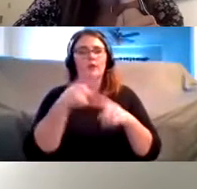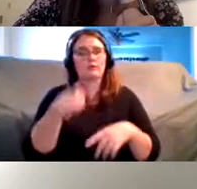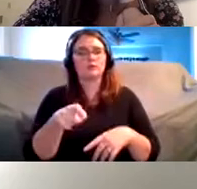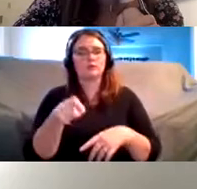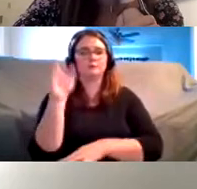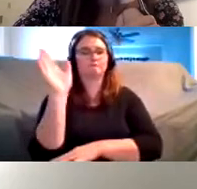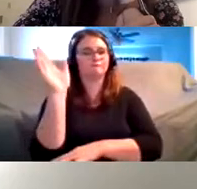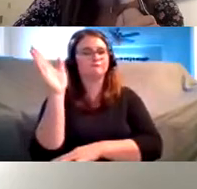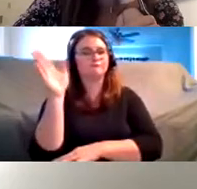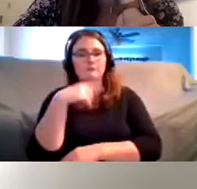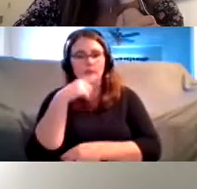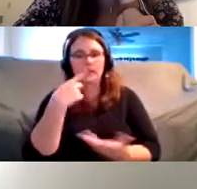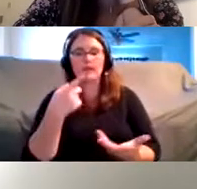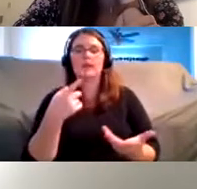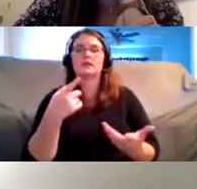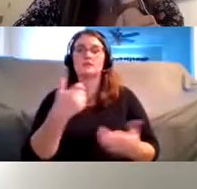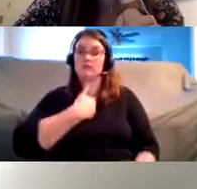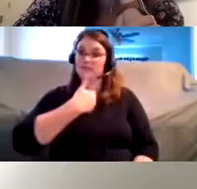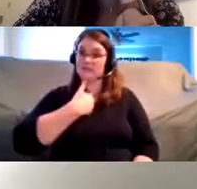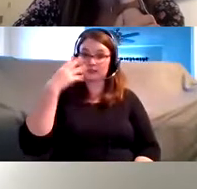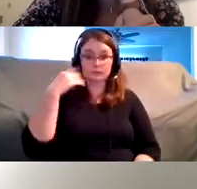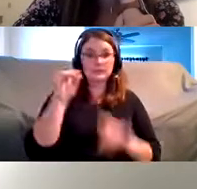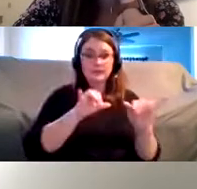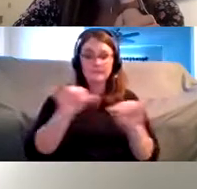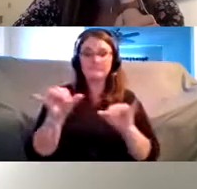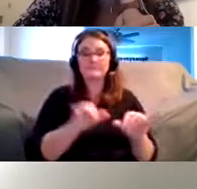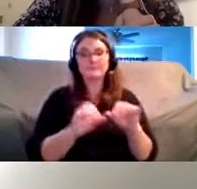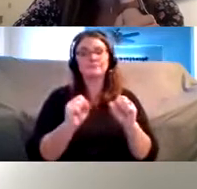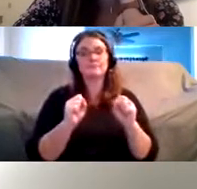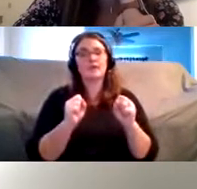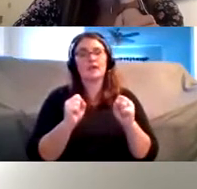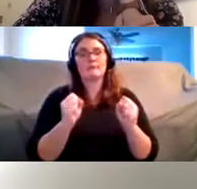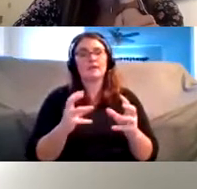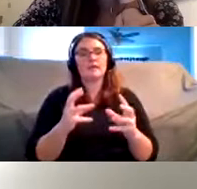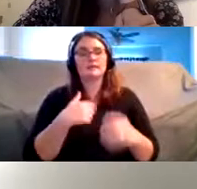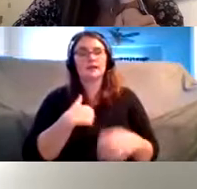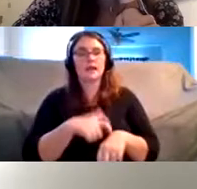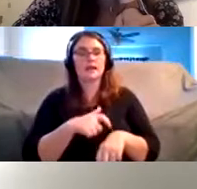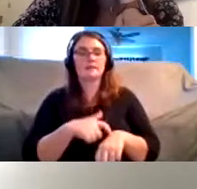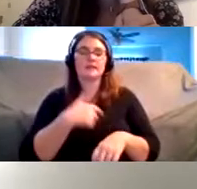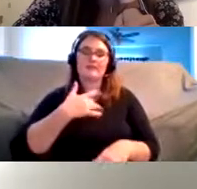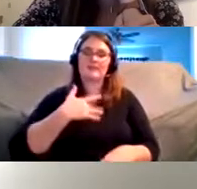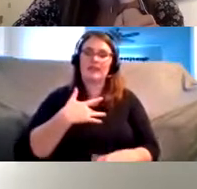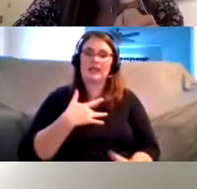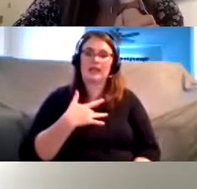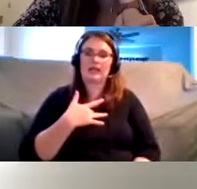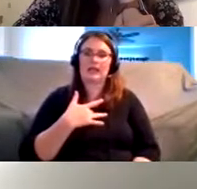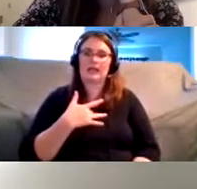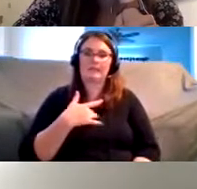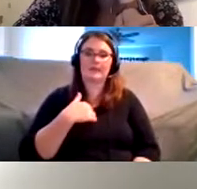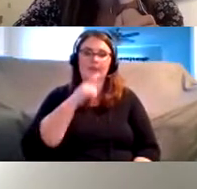experienced. Then many times like feeling like I shouldn't be taking the lead, letting other people